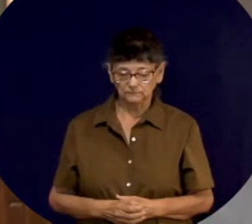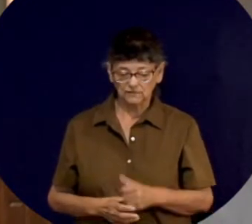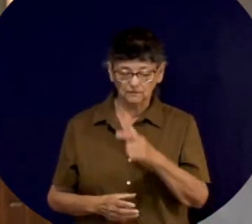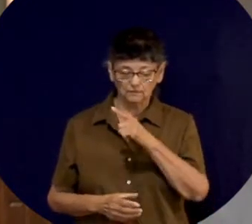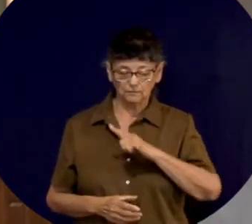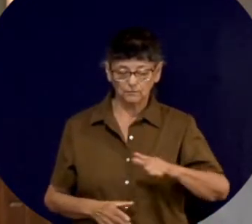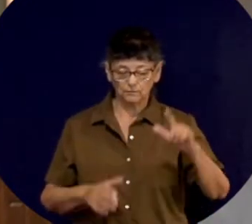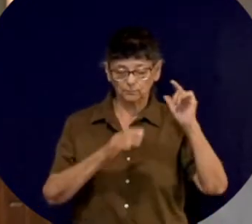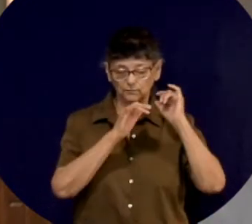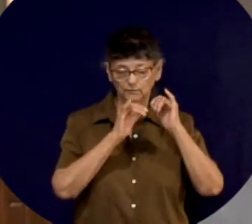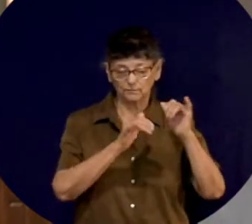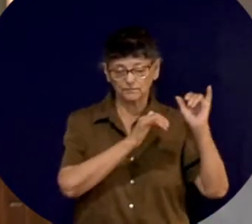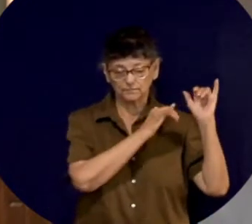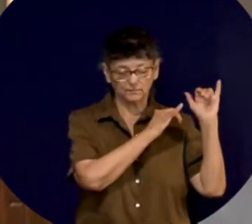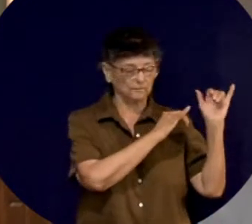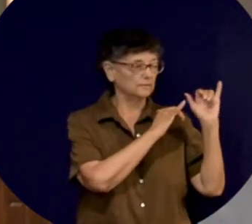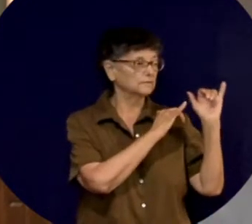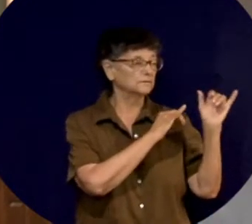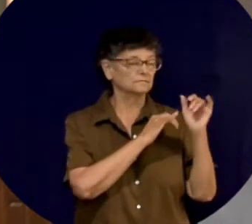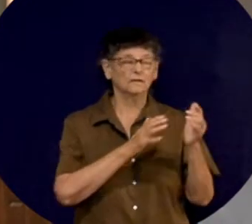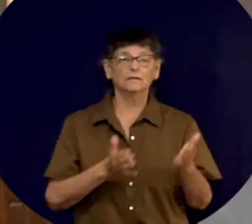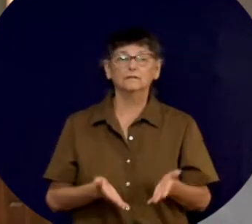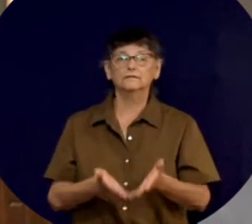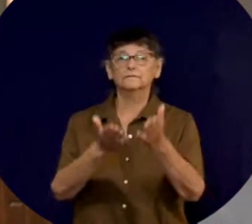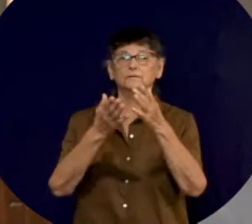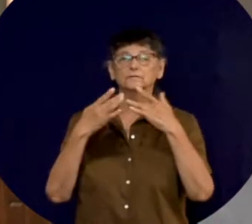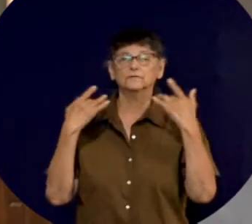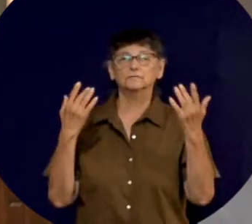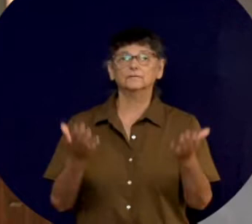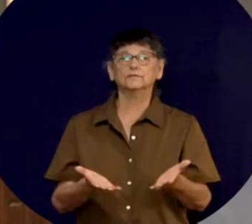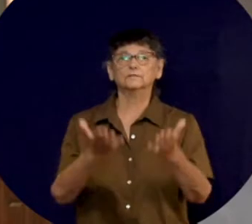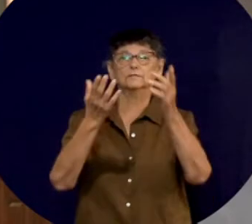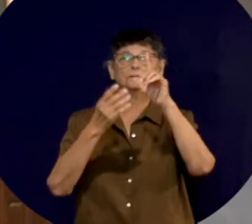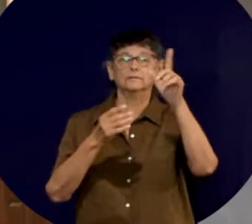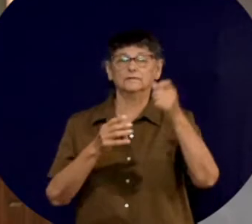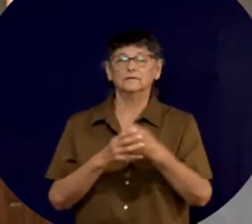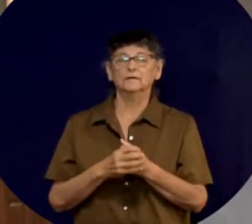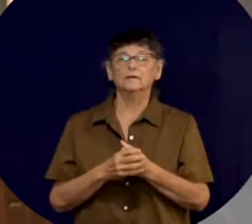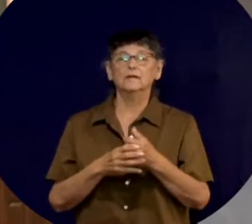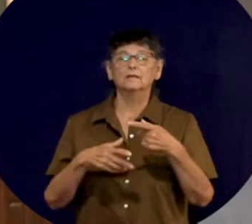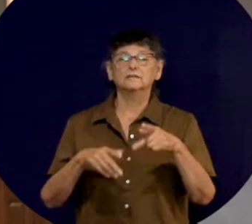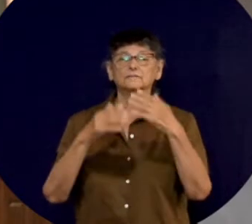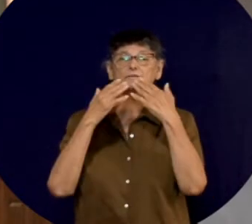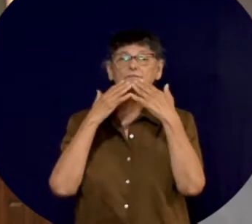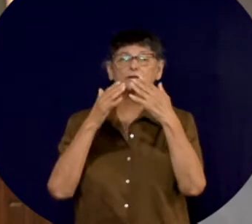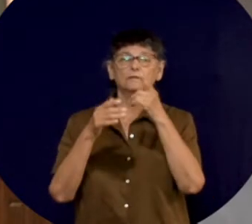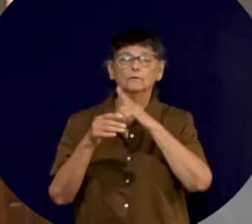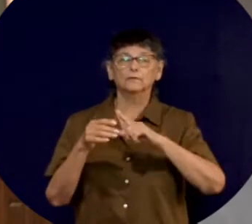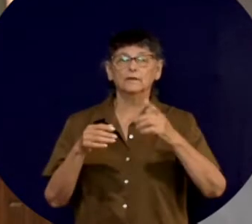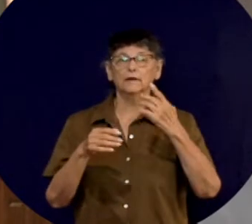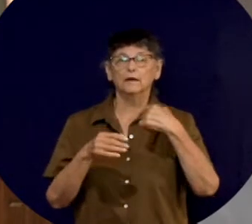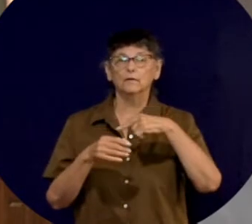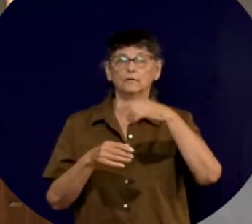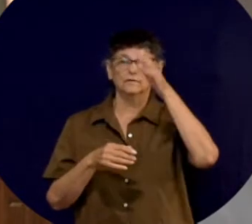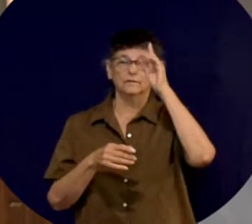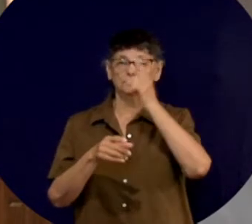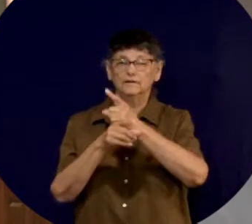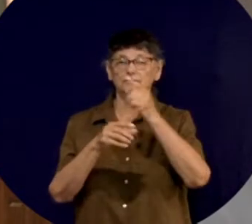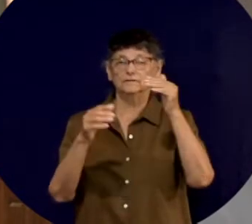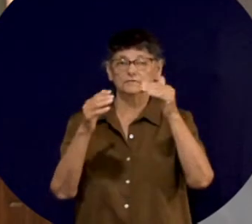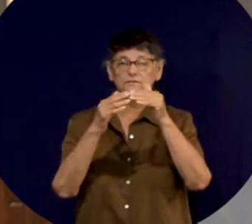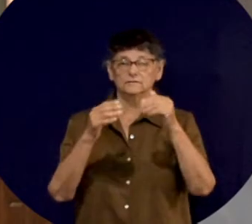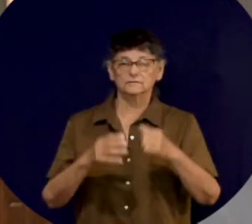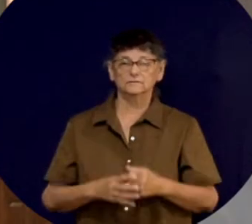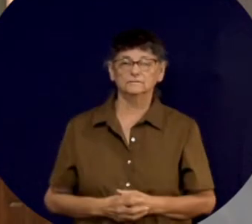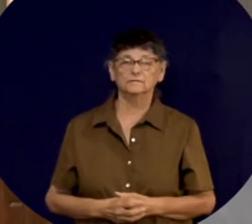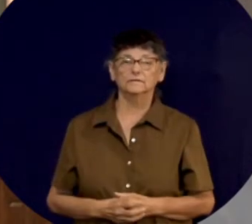The Lord be with you. And with your spirit. Lift up your hearts. We lift them up to the Lord. Let us give thanks to the Lord our God. It is right